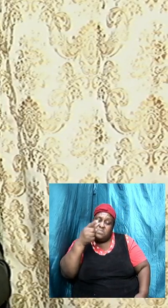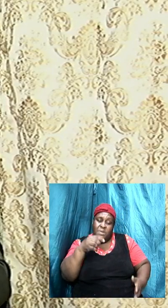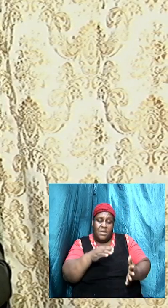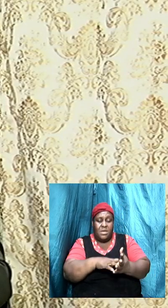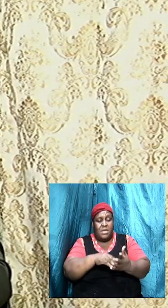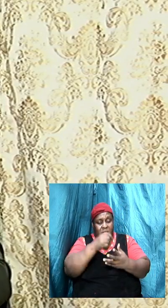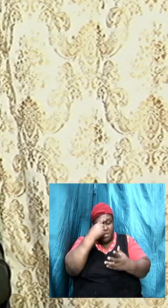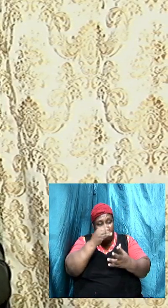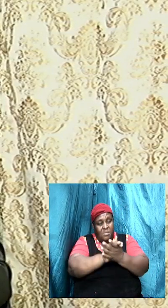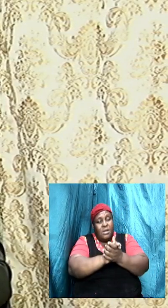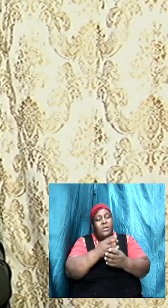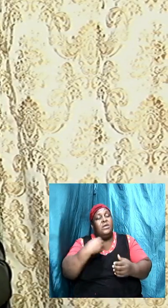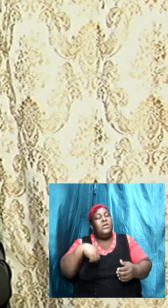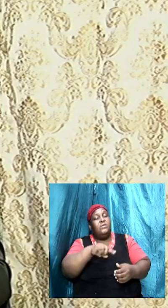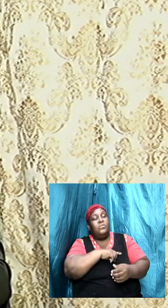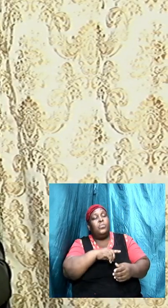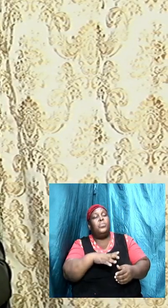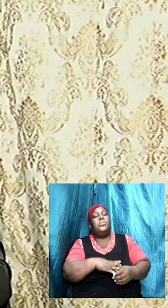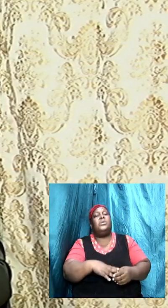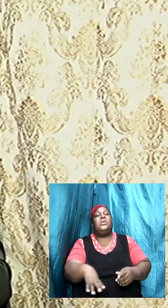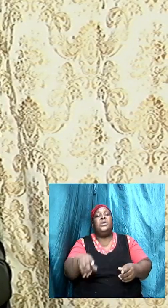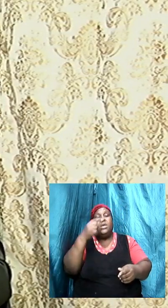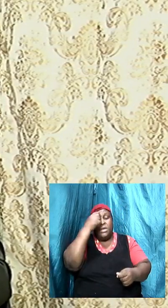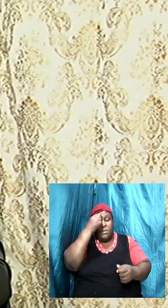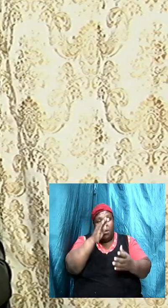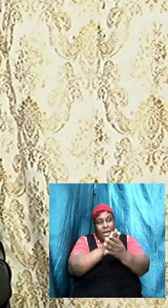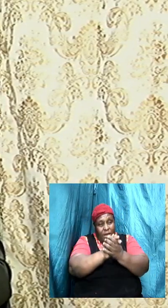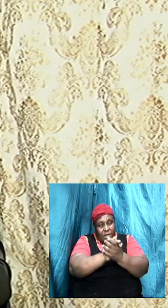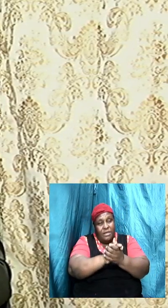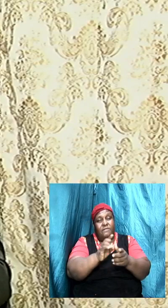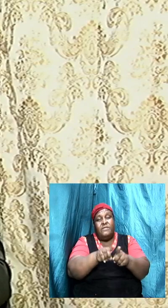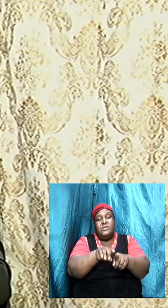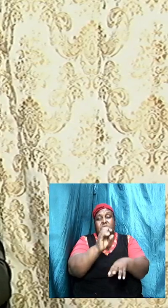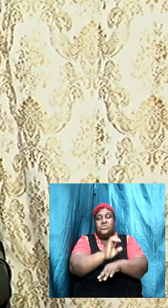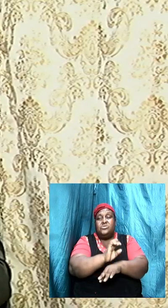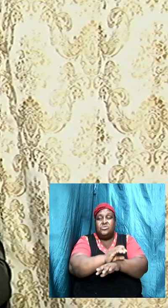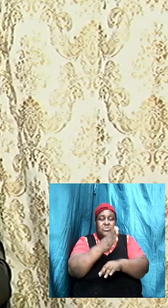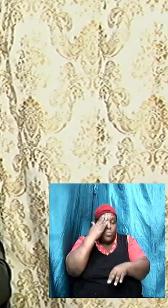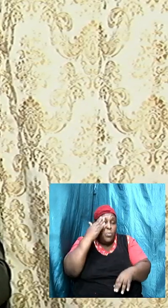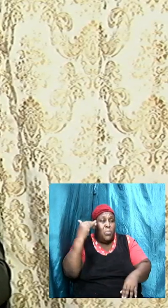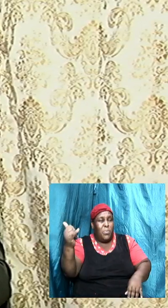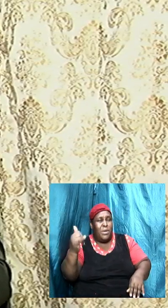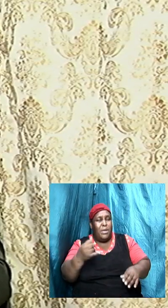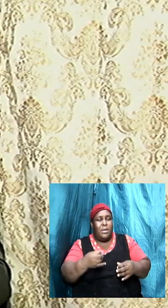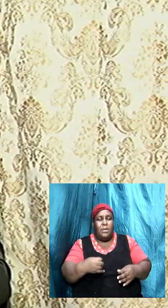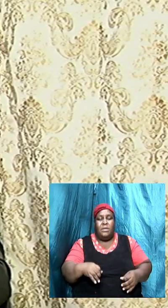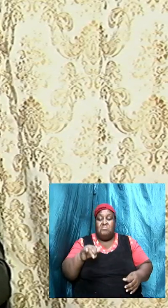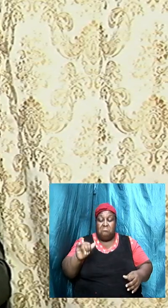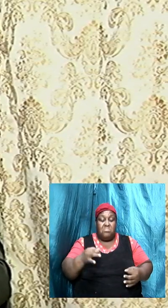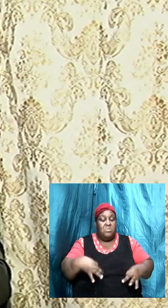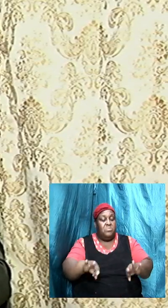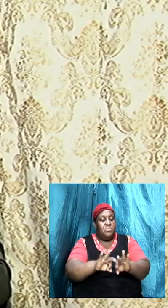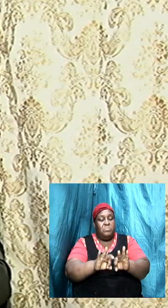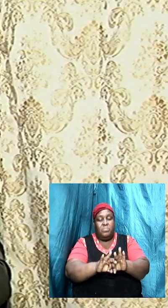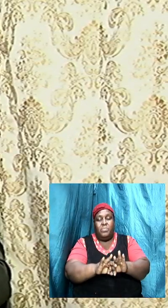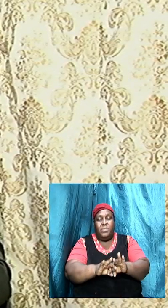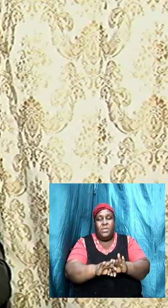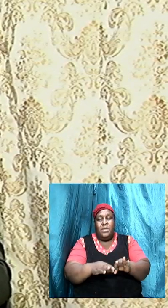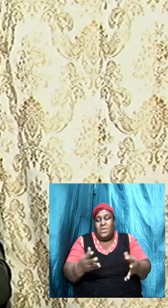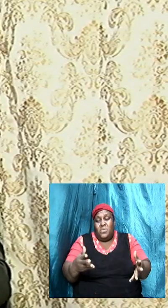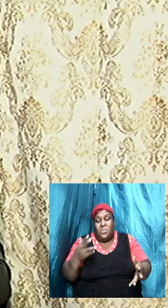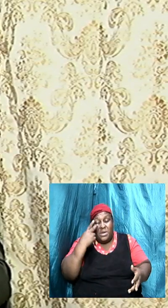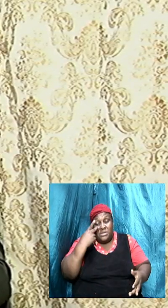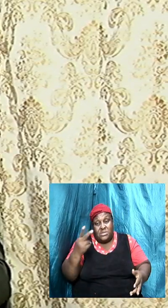belief that we hold as a church and why we hold that. And that is important because what we are